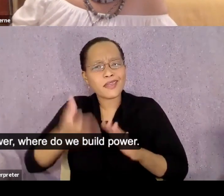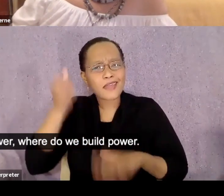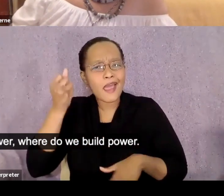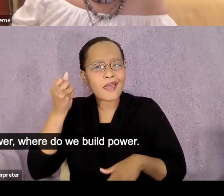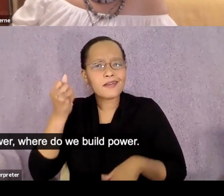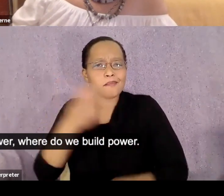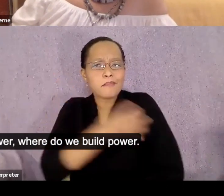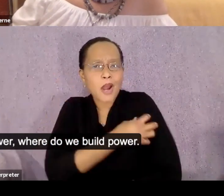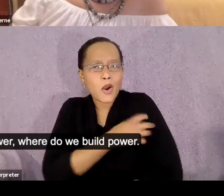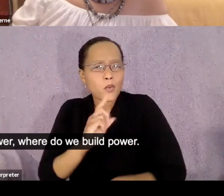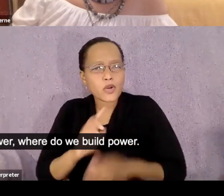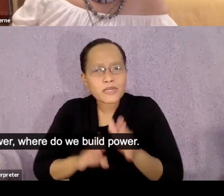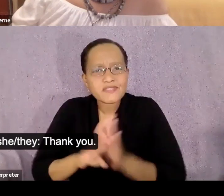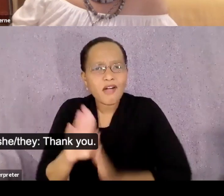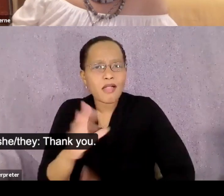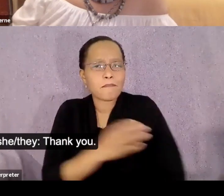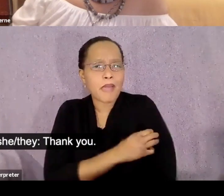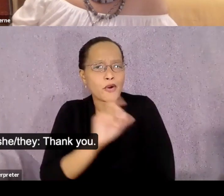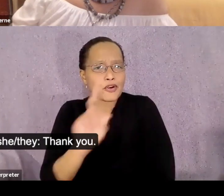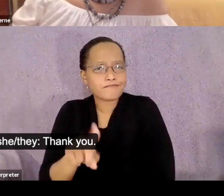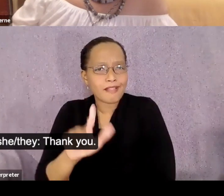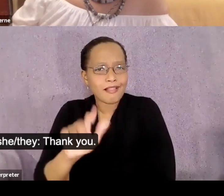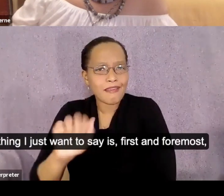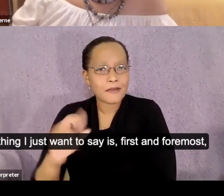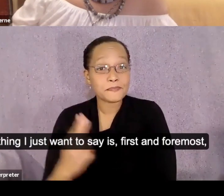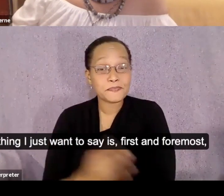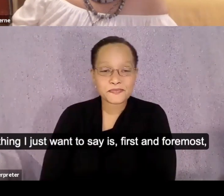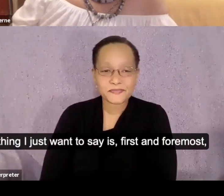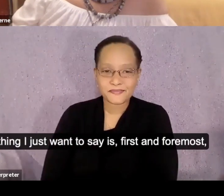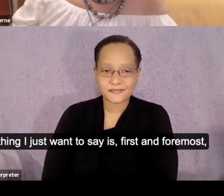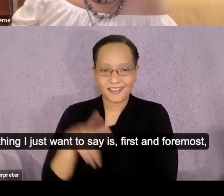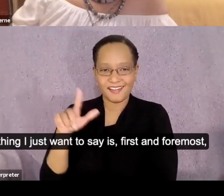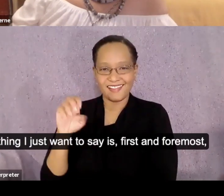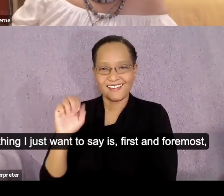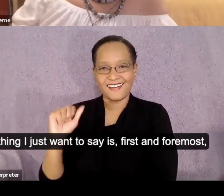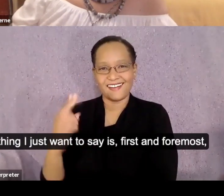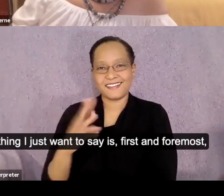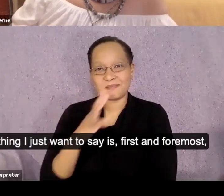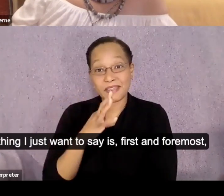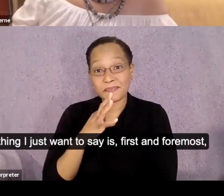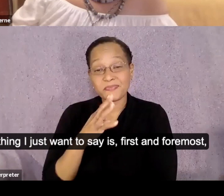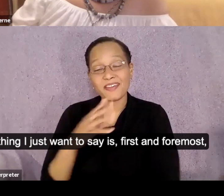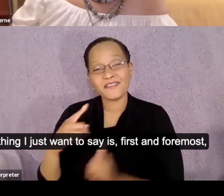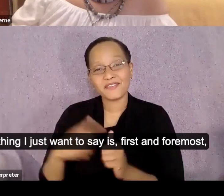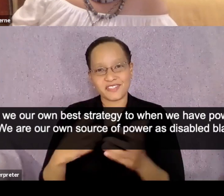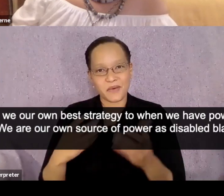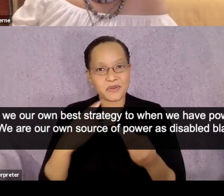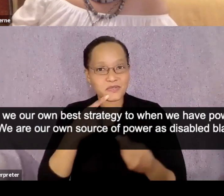we build power? Mhm. Thank you. Well, the first thing I just want to say is, first and foremost,